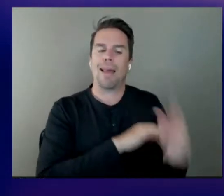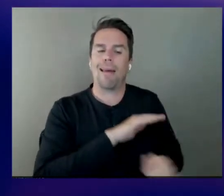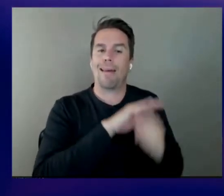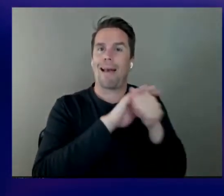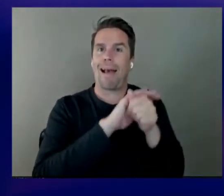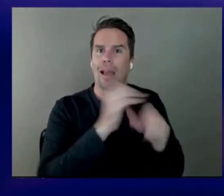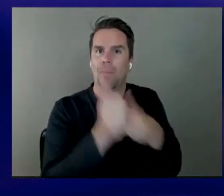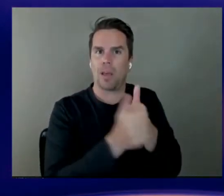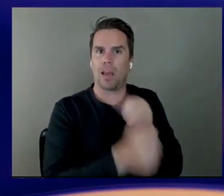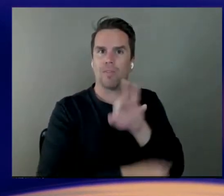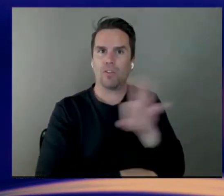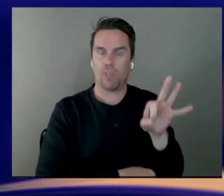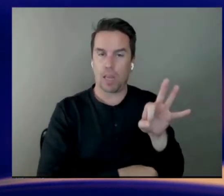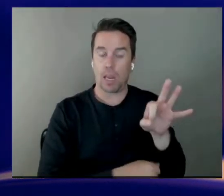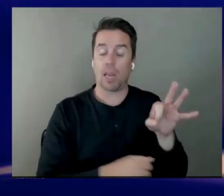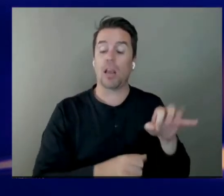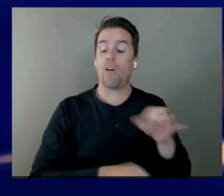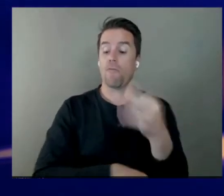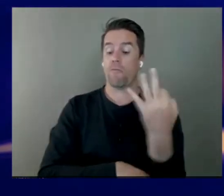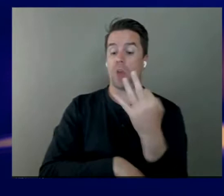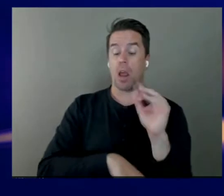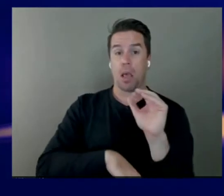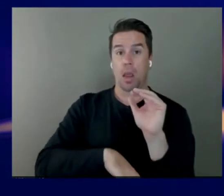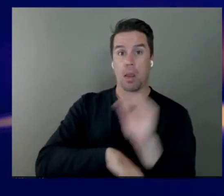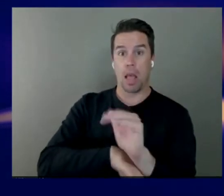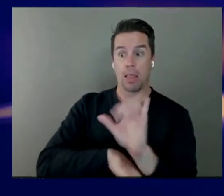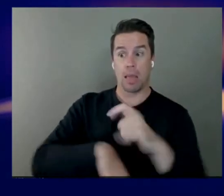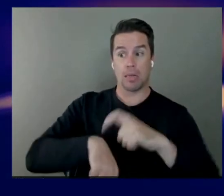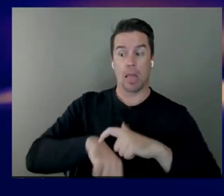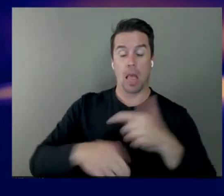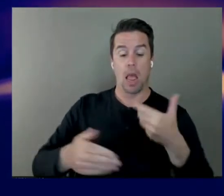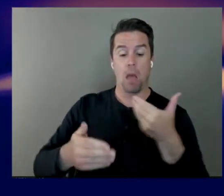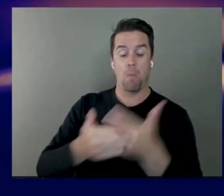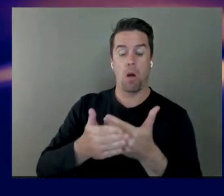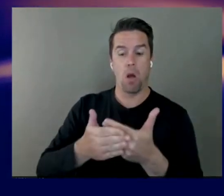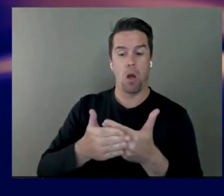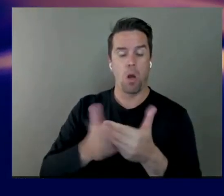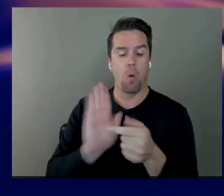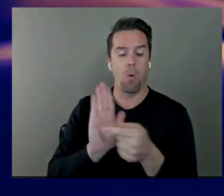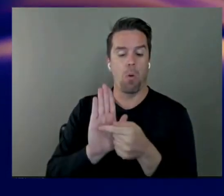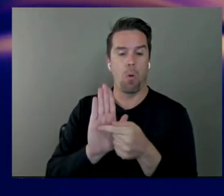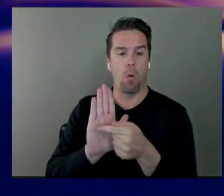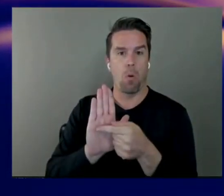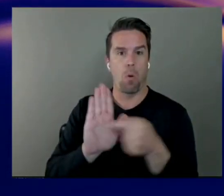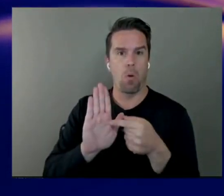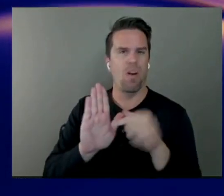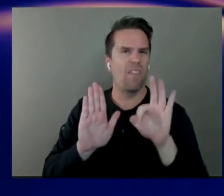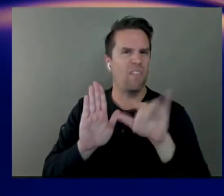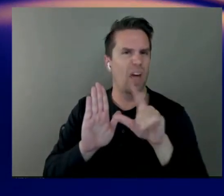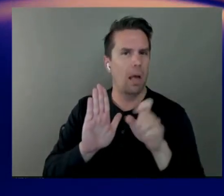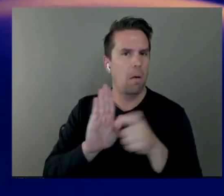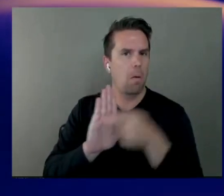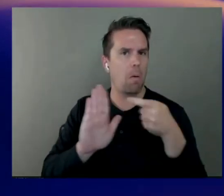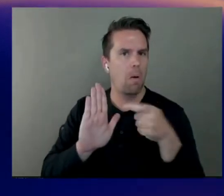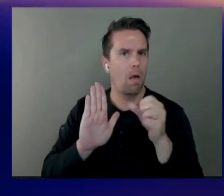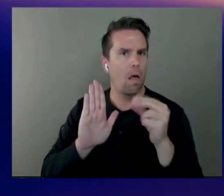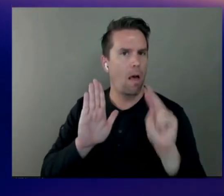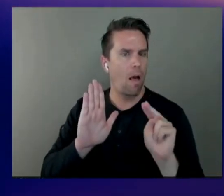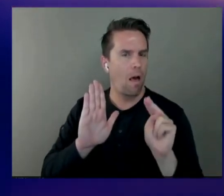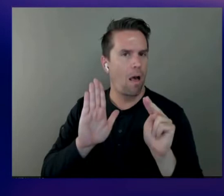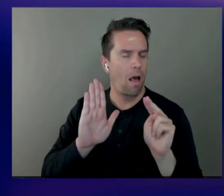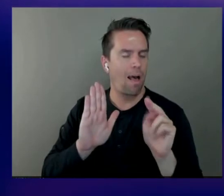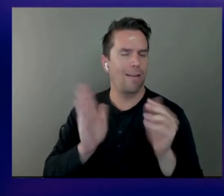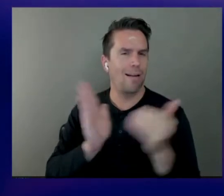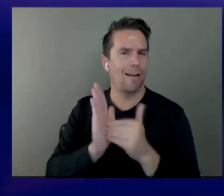then come that time on Friday night, the only thing you're doing is you're flipping a little configuration file, and you're turning it on. Again, 1% of your